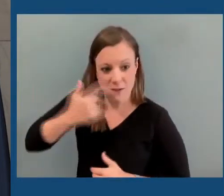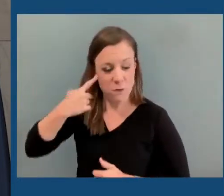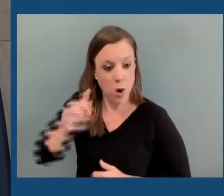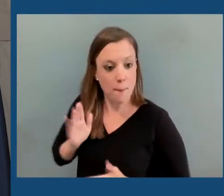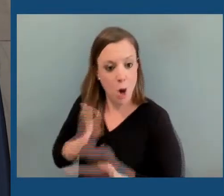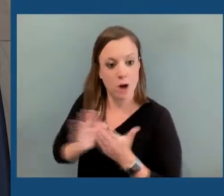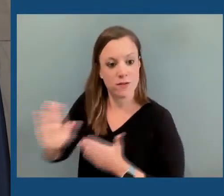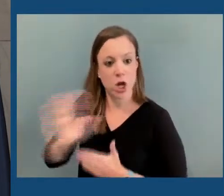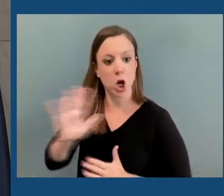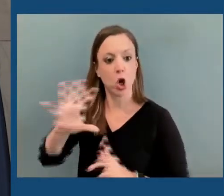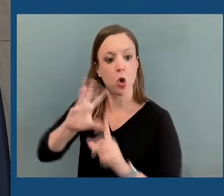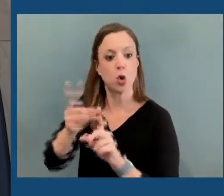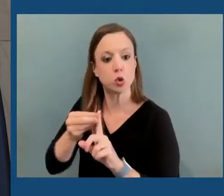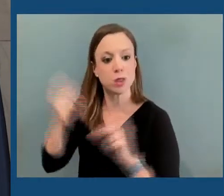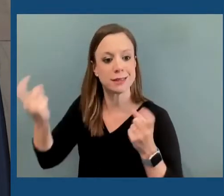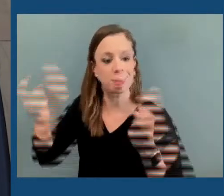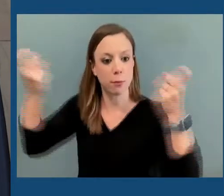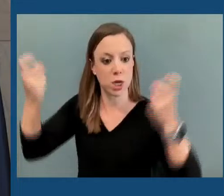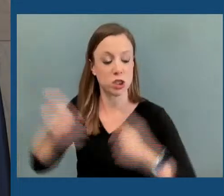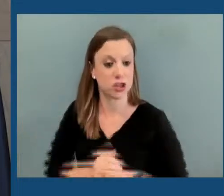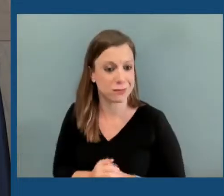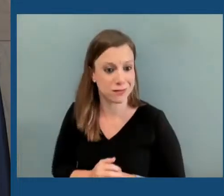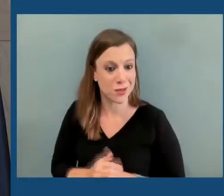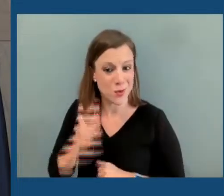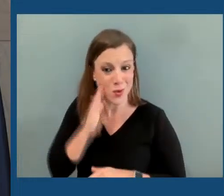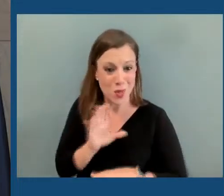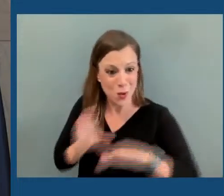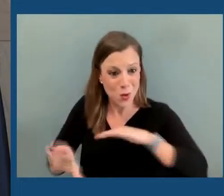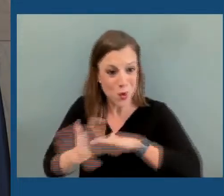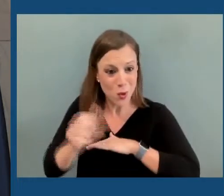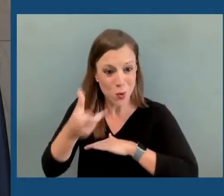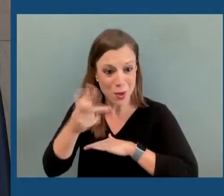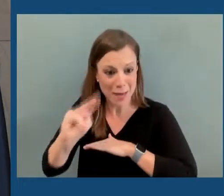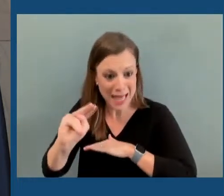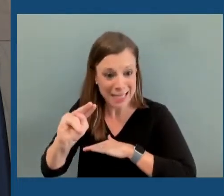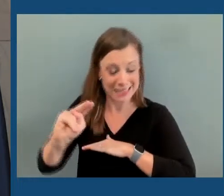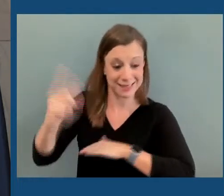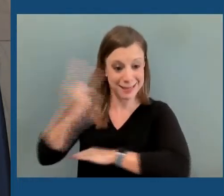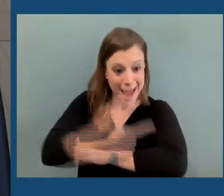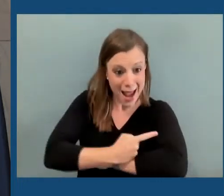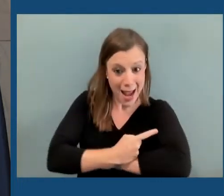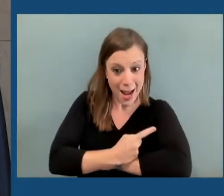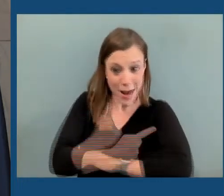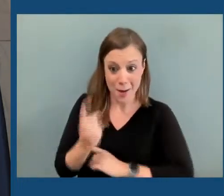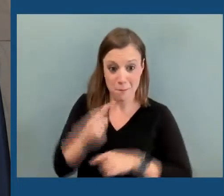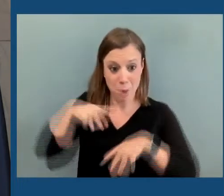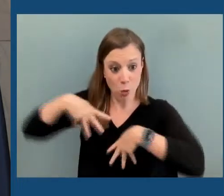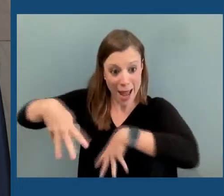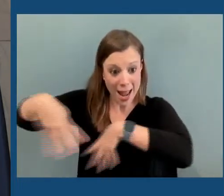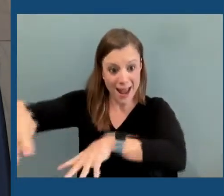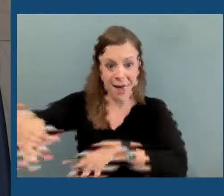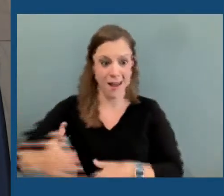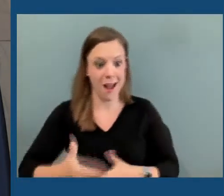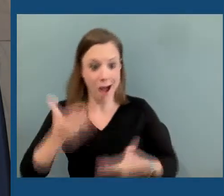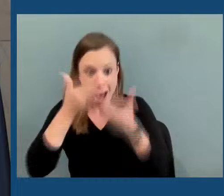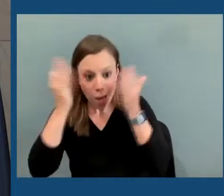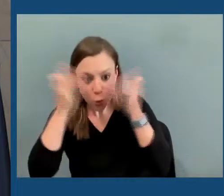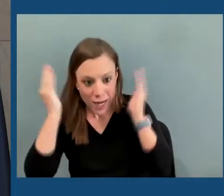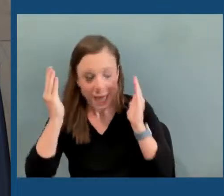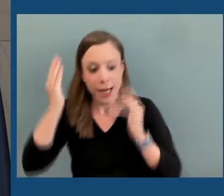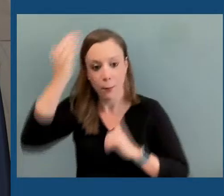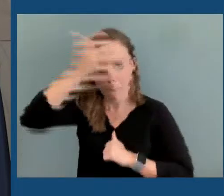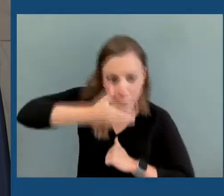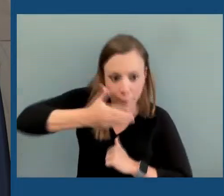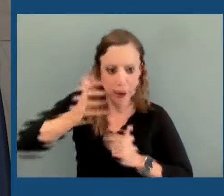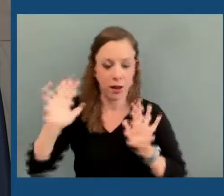celebrations. When I'm in the Caribbean Day Parade, masks are typical. Halloween. So the previous law